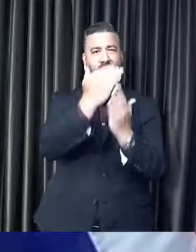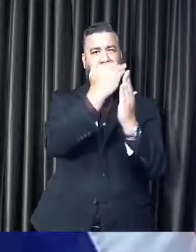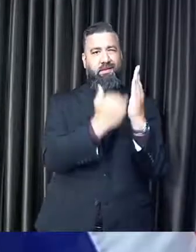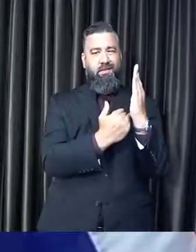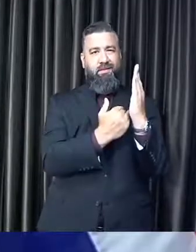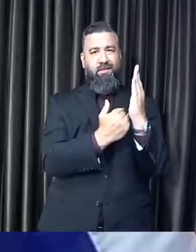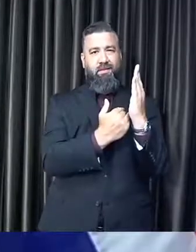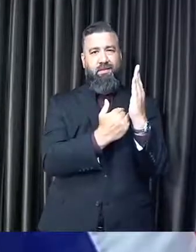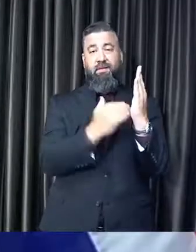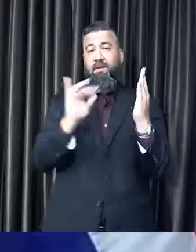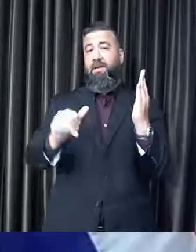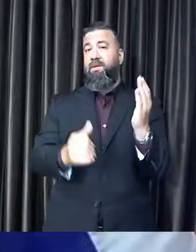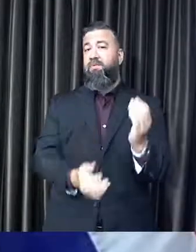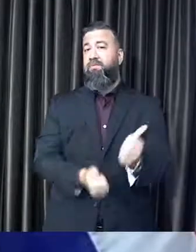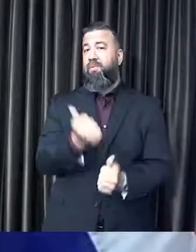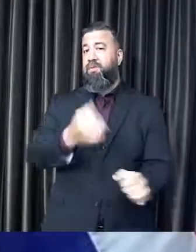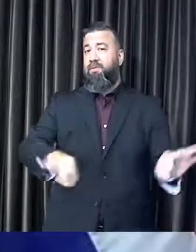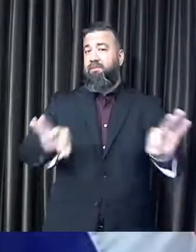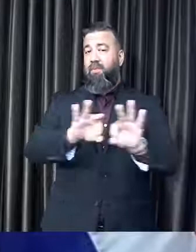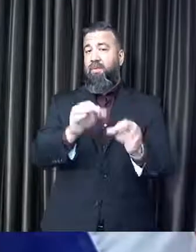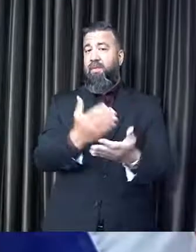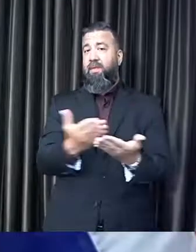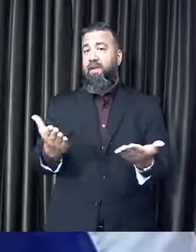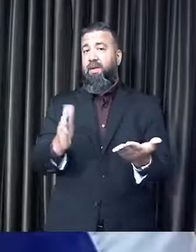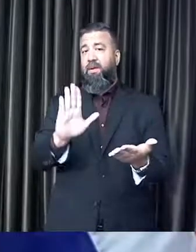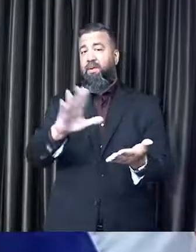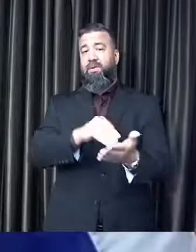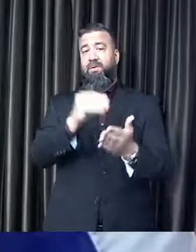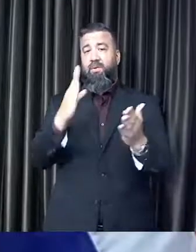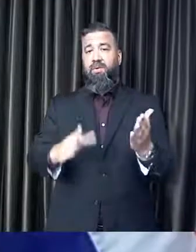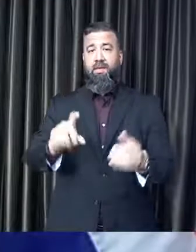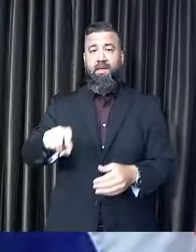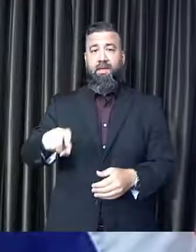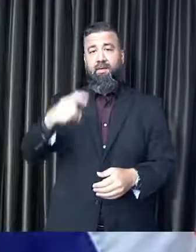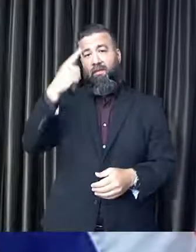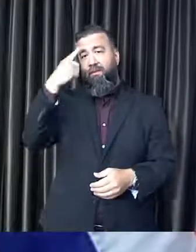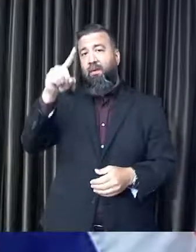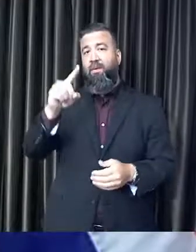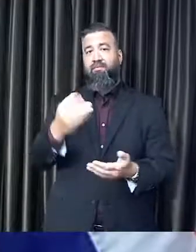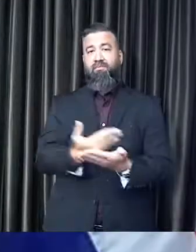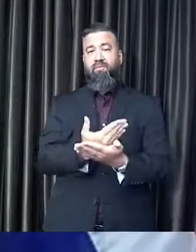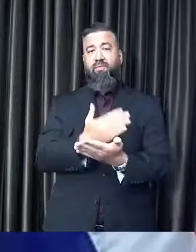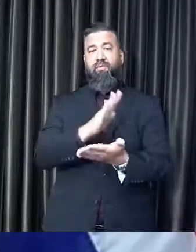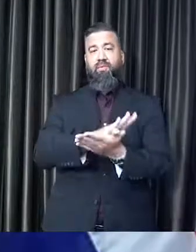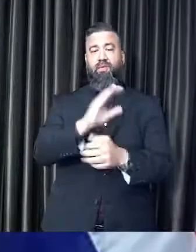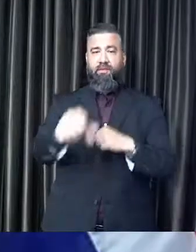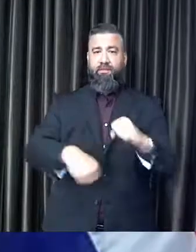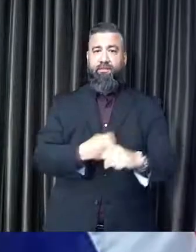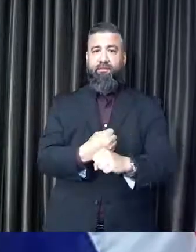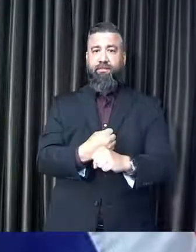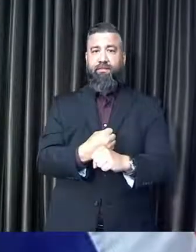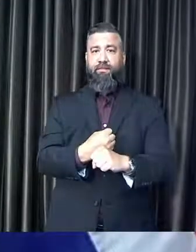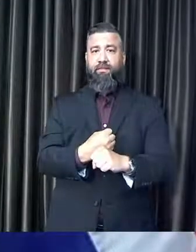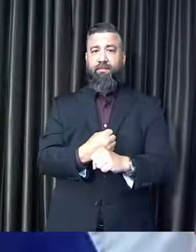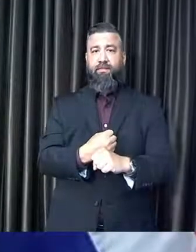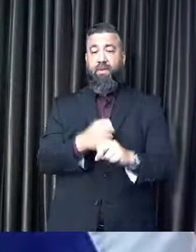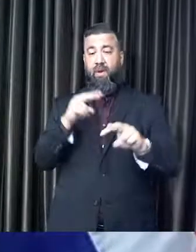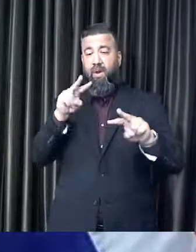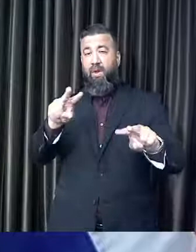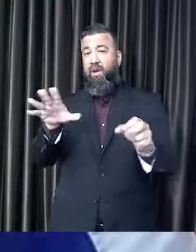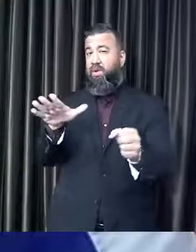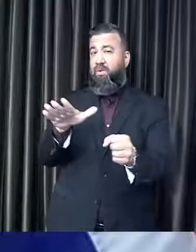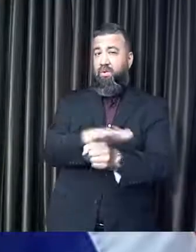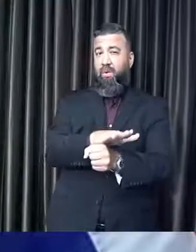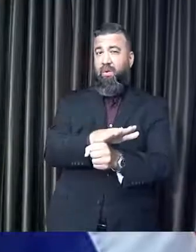is arguably the most important tool your students need for the new school year. When you look at total cases week